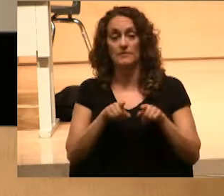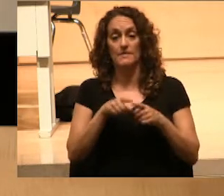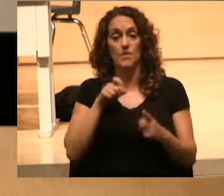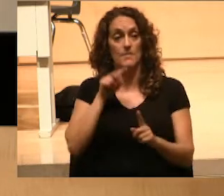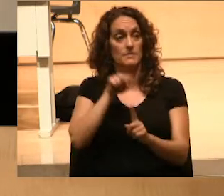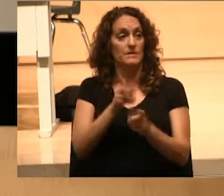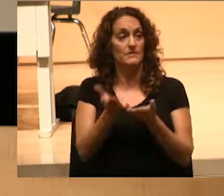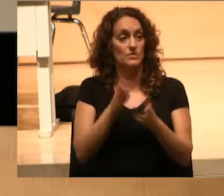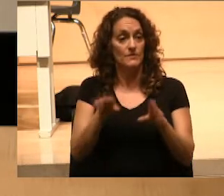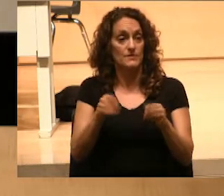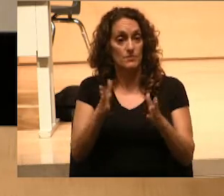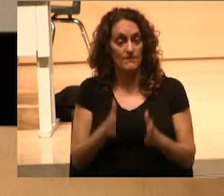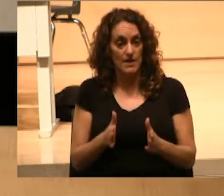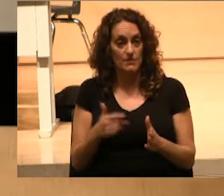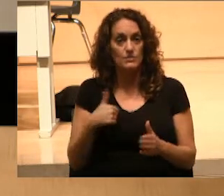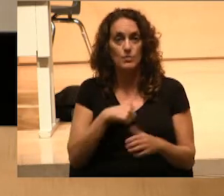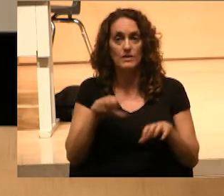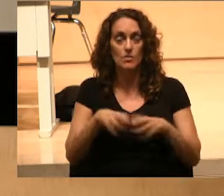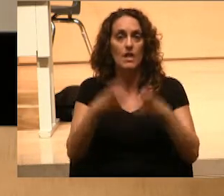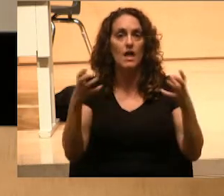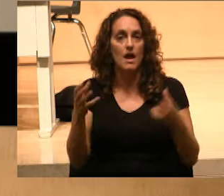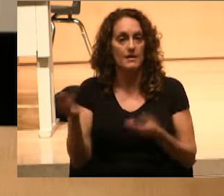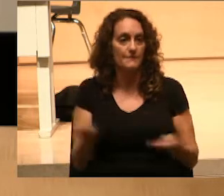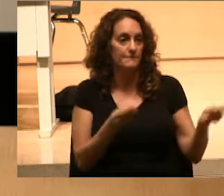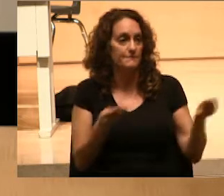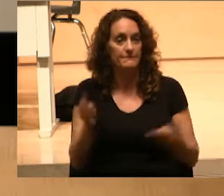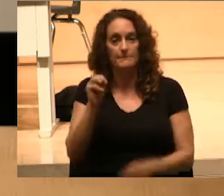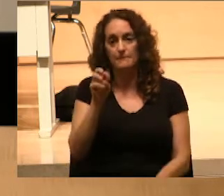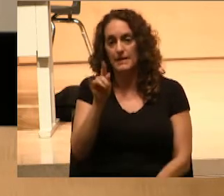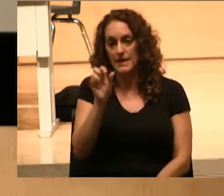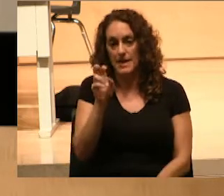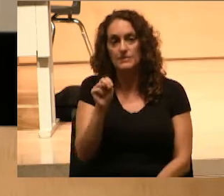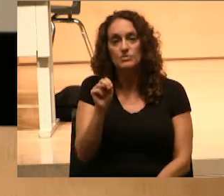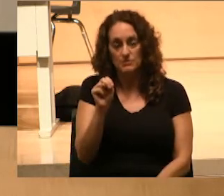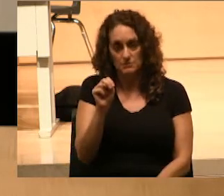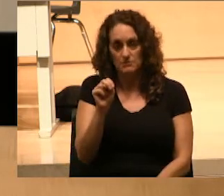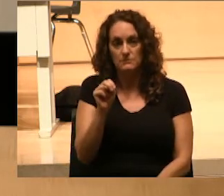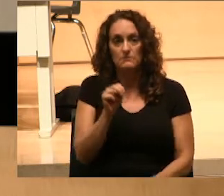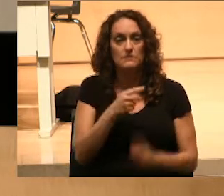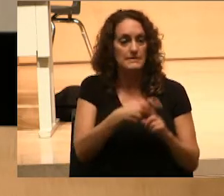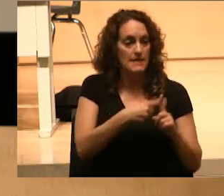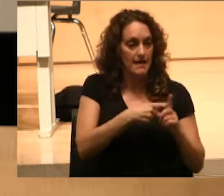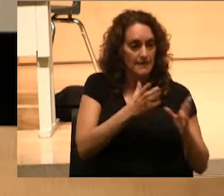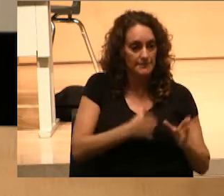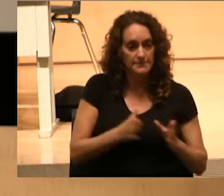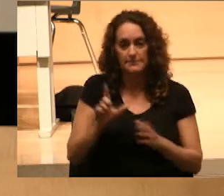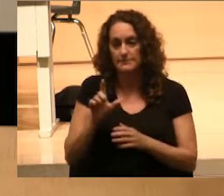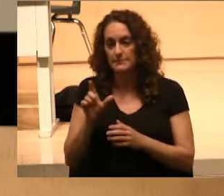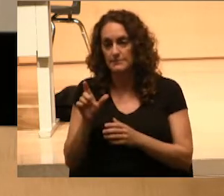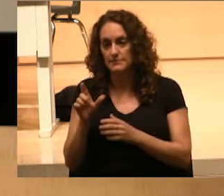first. We do a lot of mediation, between tenants and our different buildings.